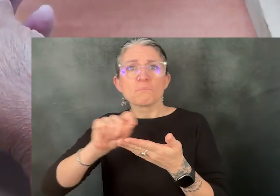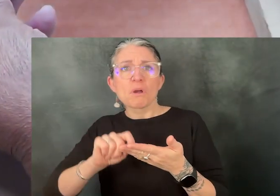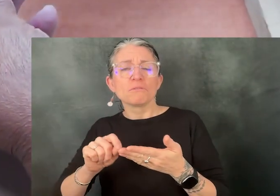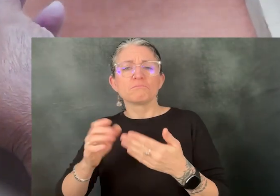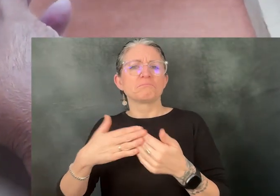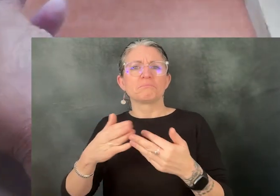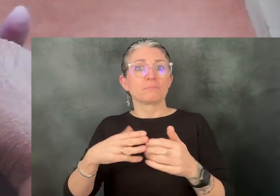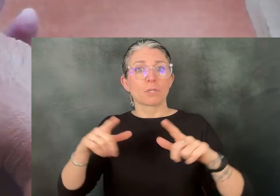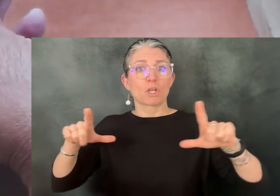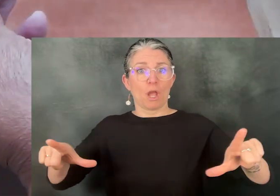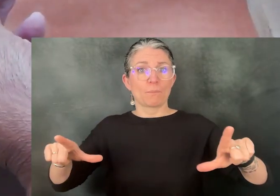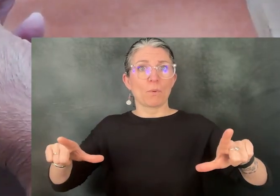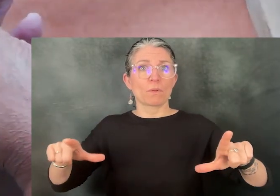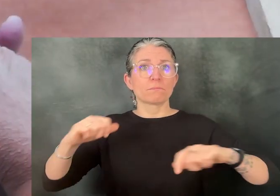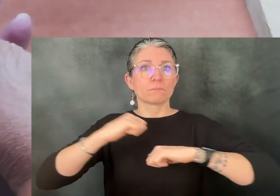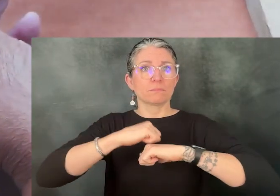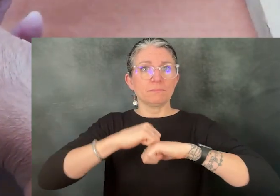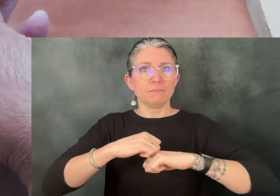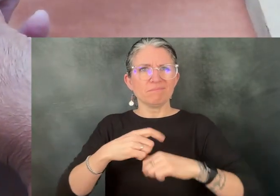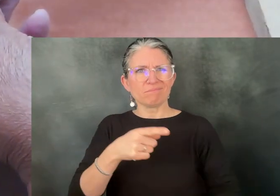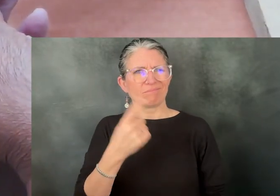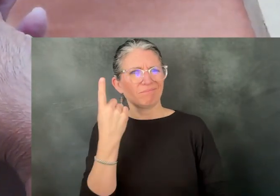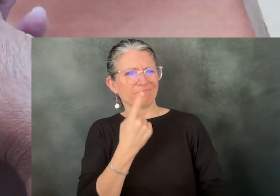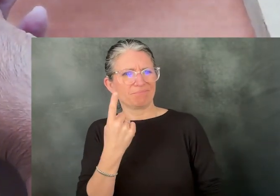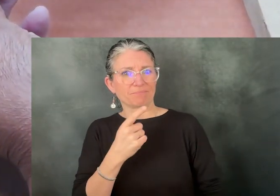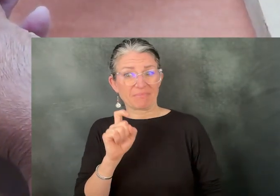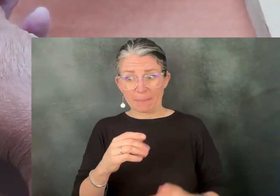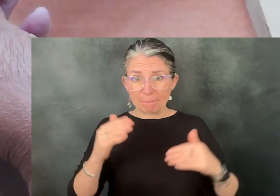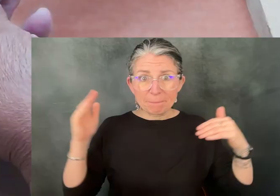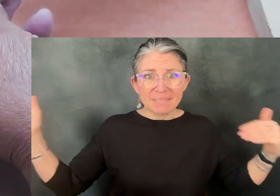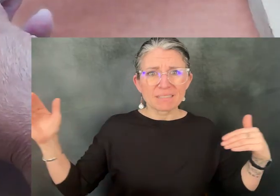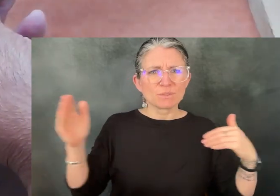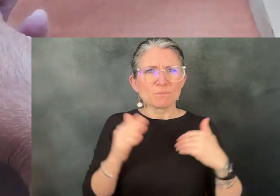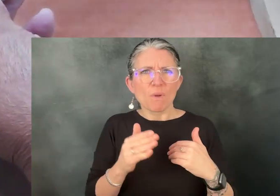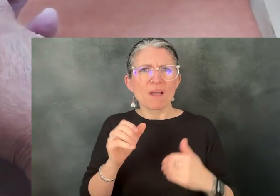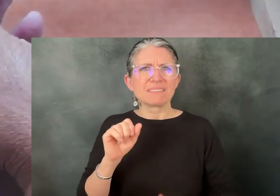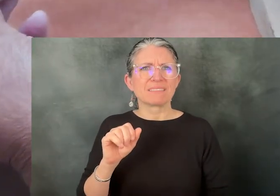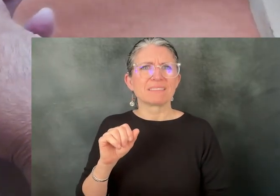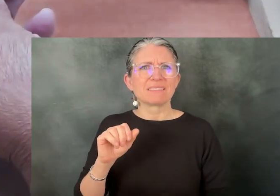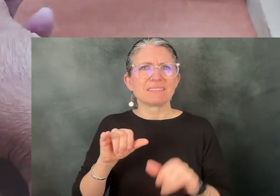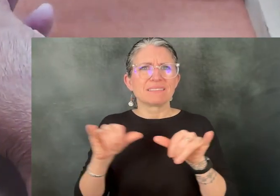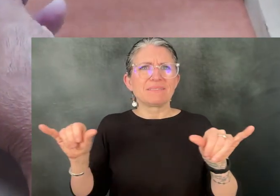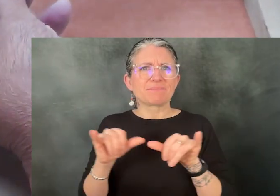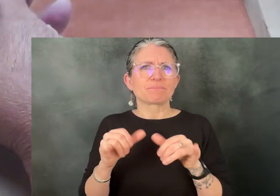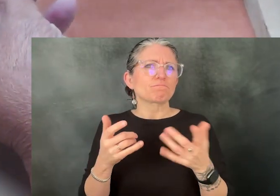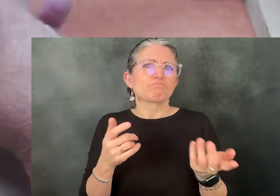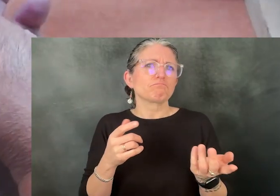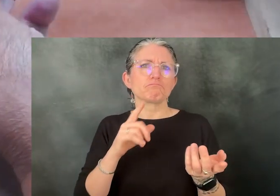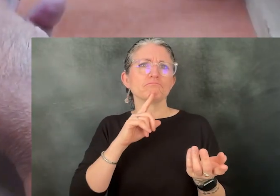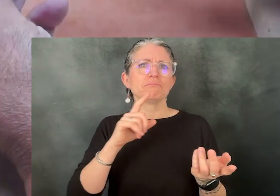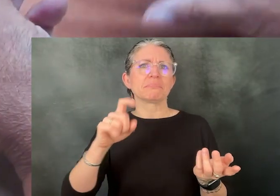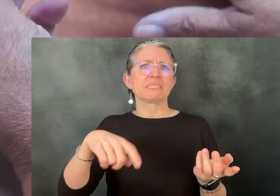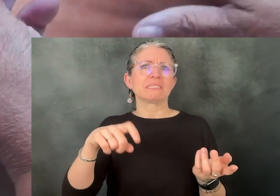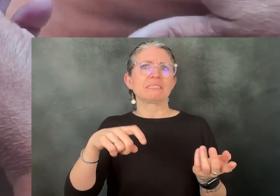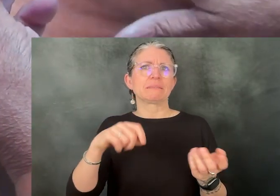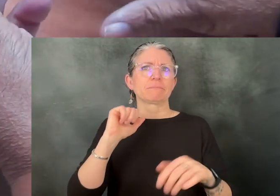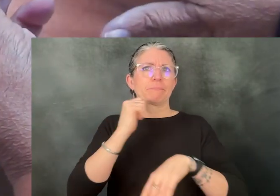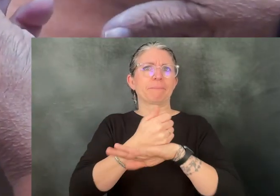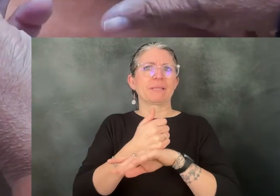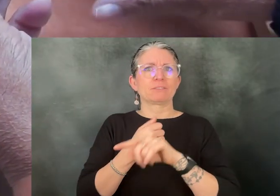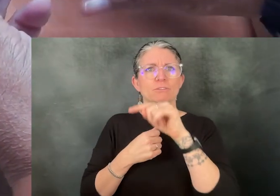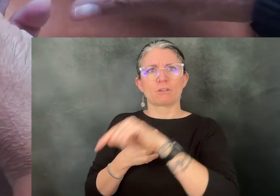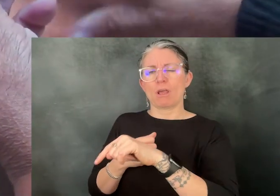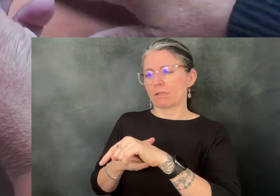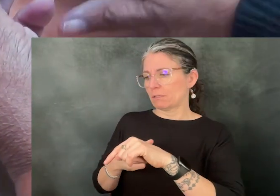need. Now, you may be wondering, well, how big of a ticking stick do I need? Well, the size of the ticking stick is really based